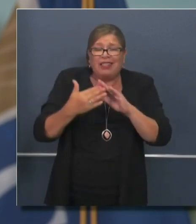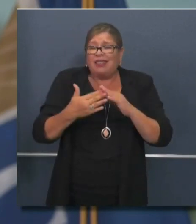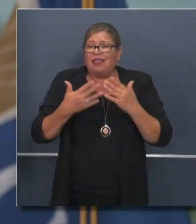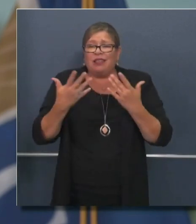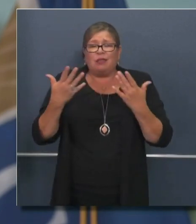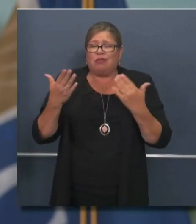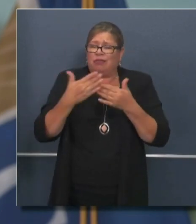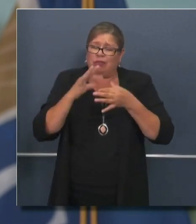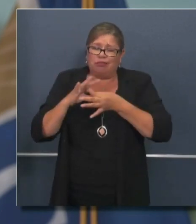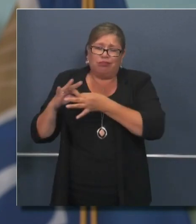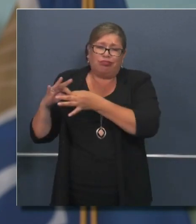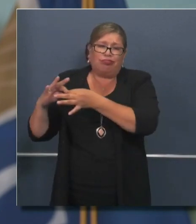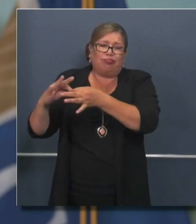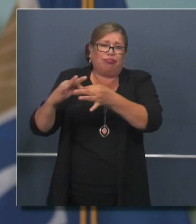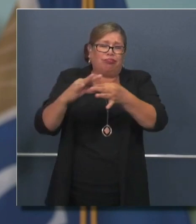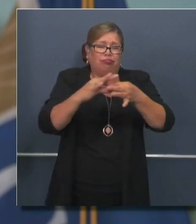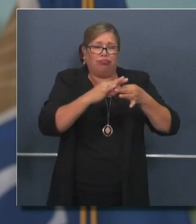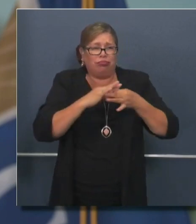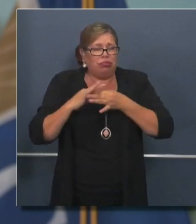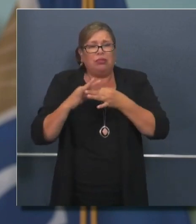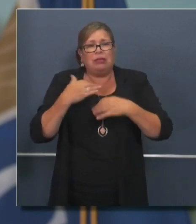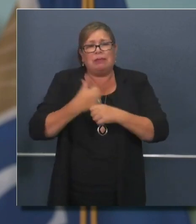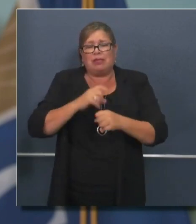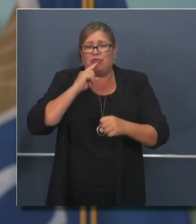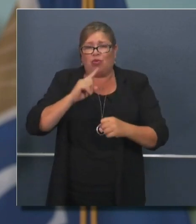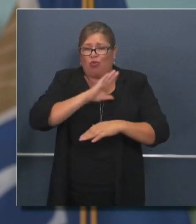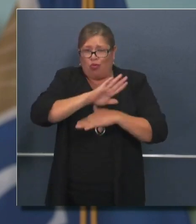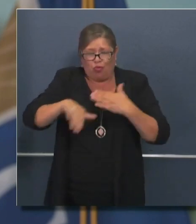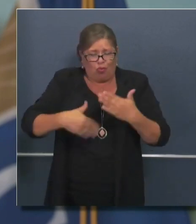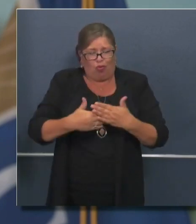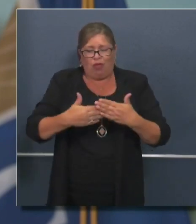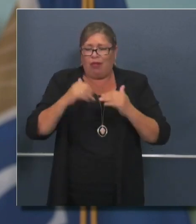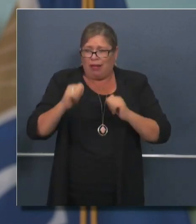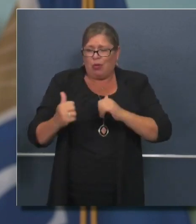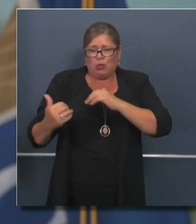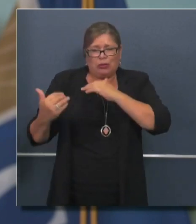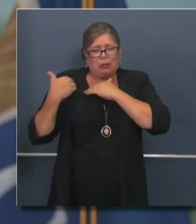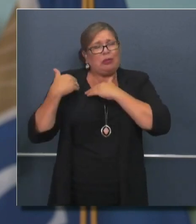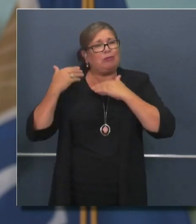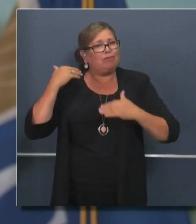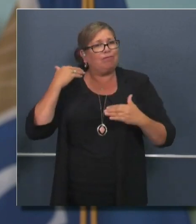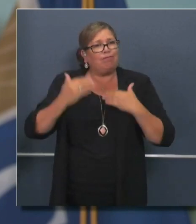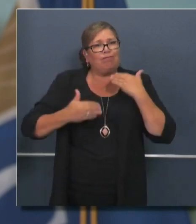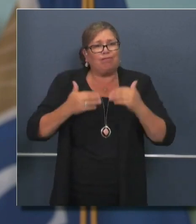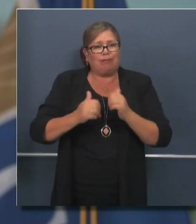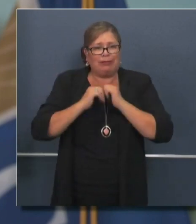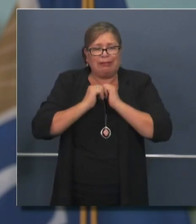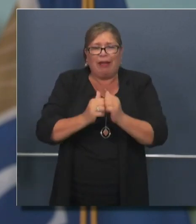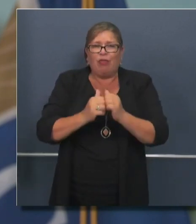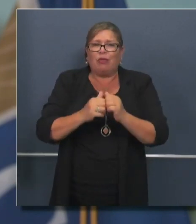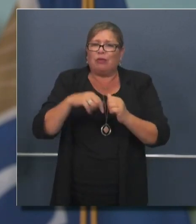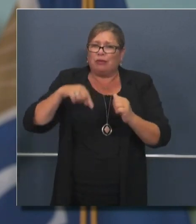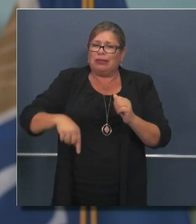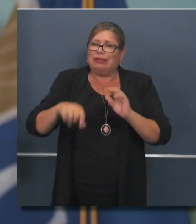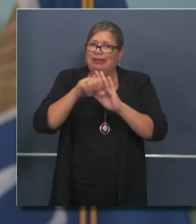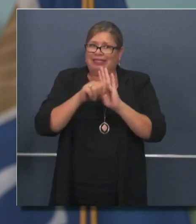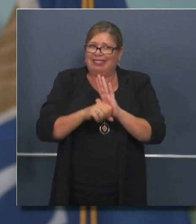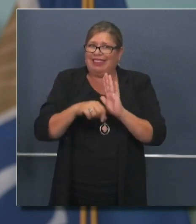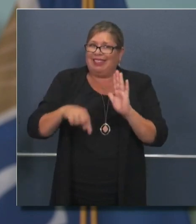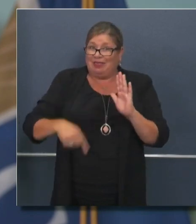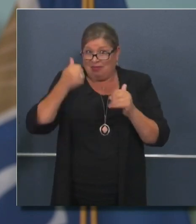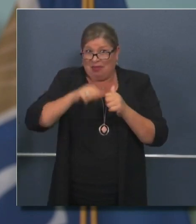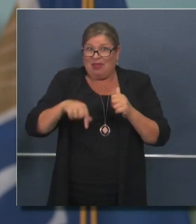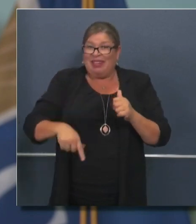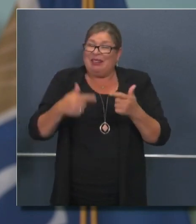a framework so that we can go forward together responsibly as a state that's larger,